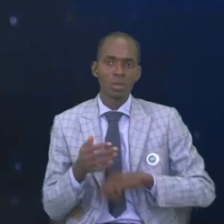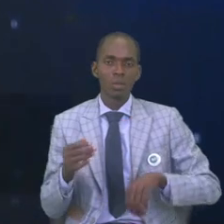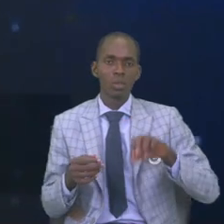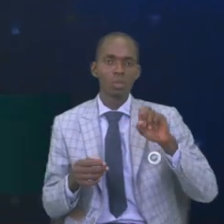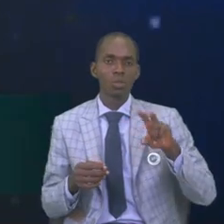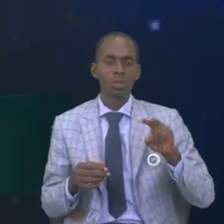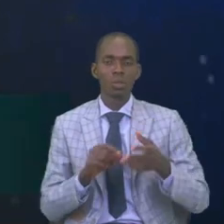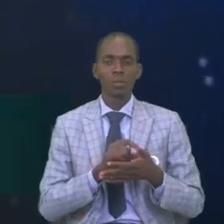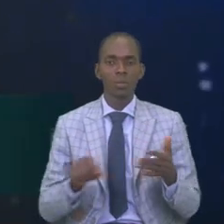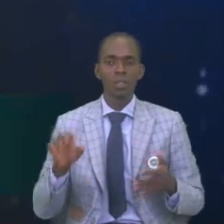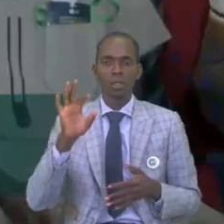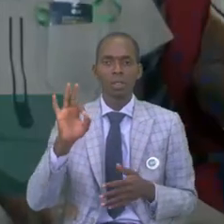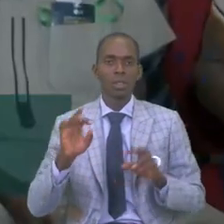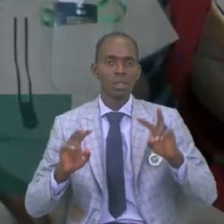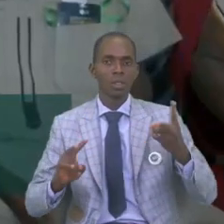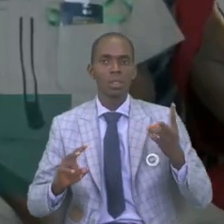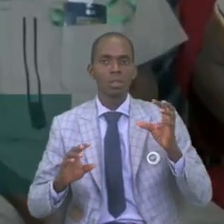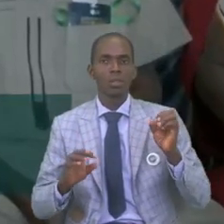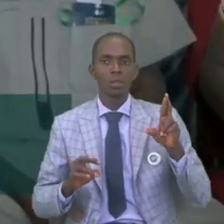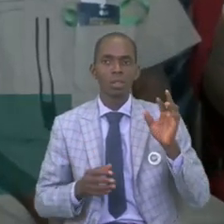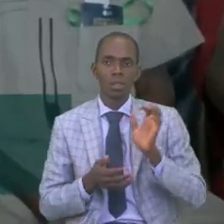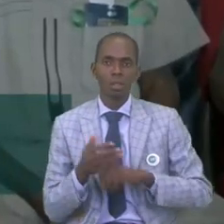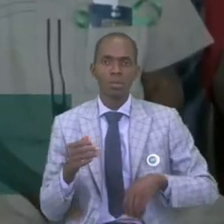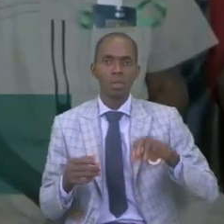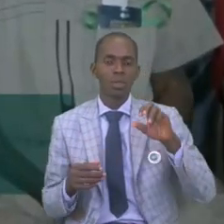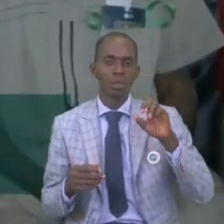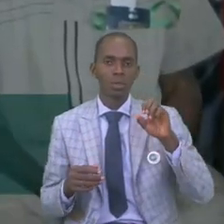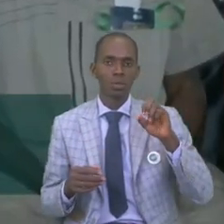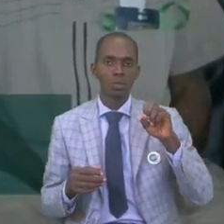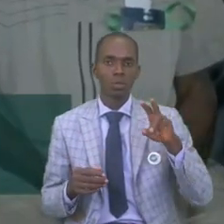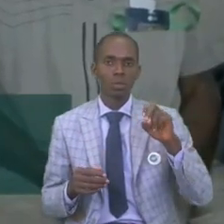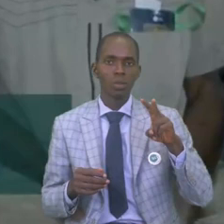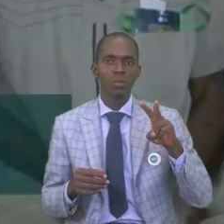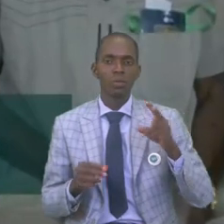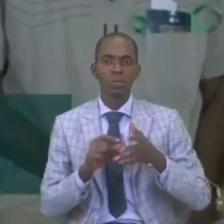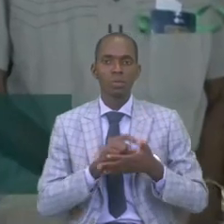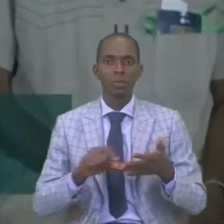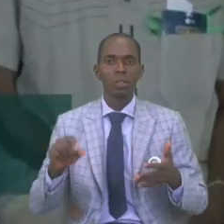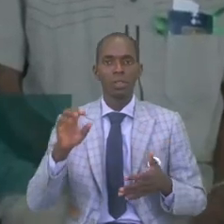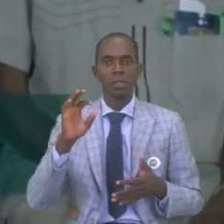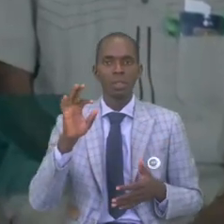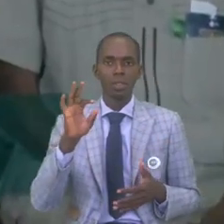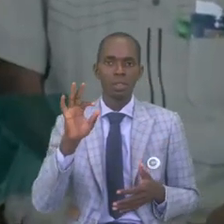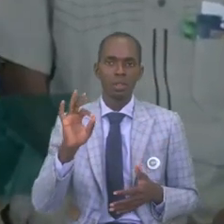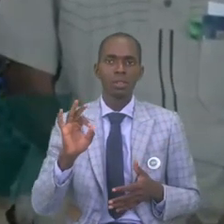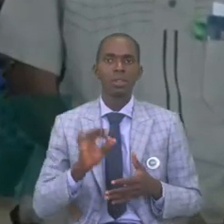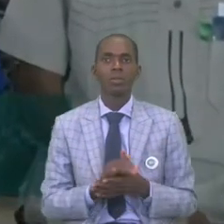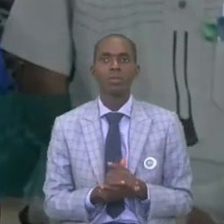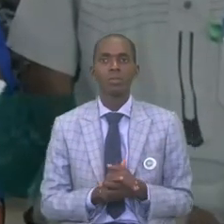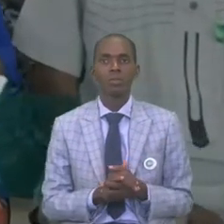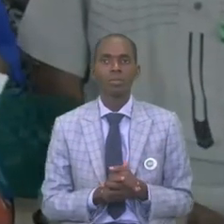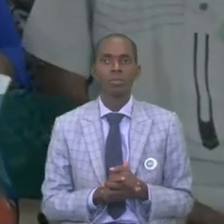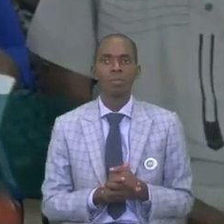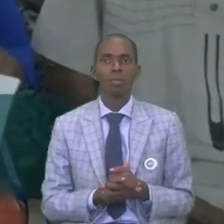from verse 9. 2 Corinthians, we're looking at chapter 12, and we're reading from verse 9. And